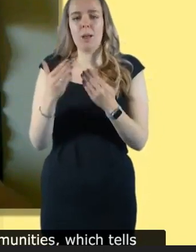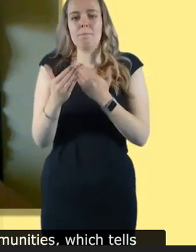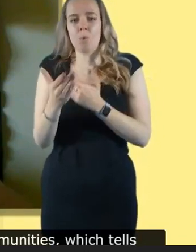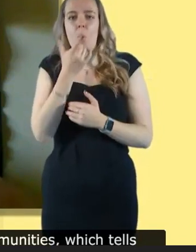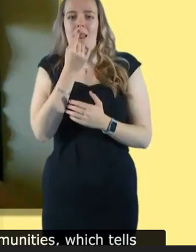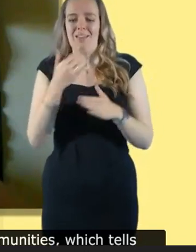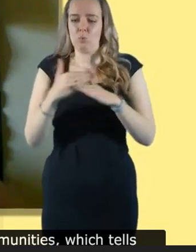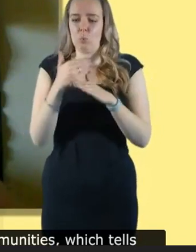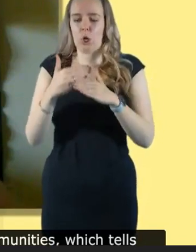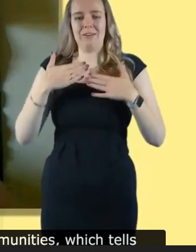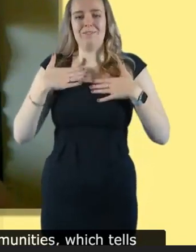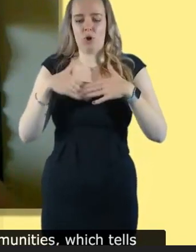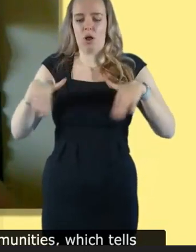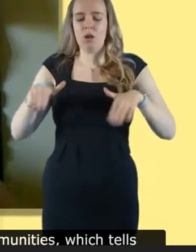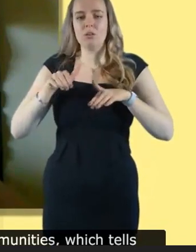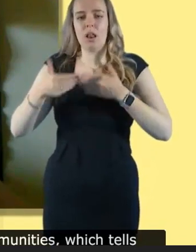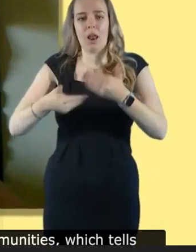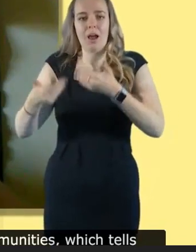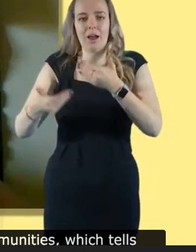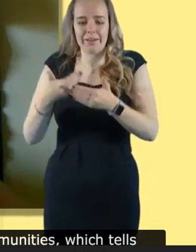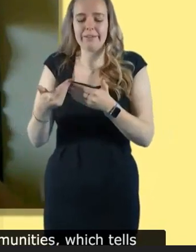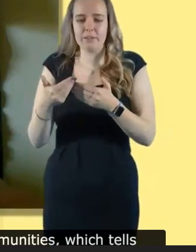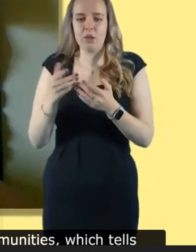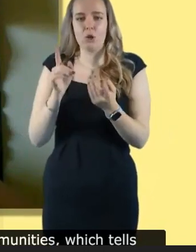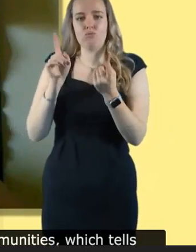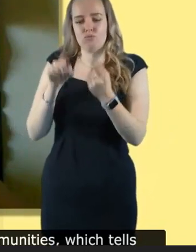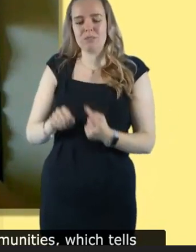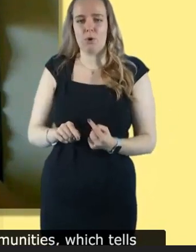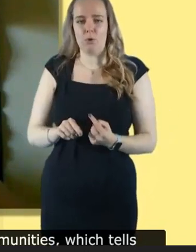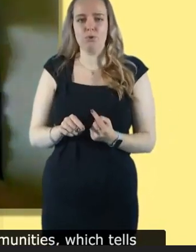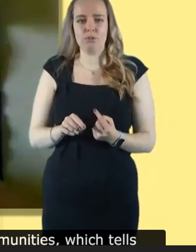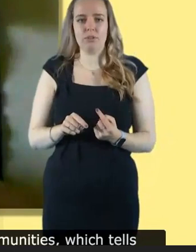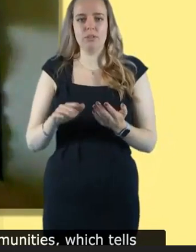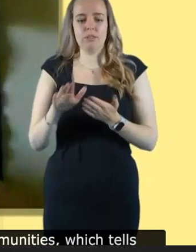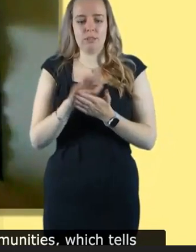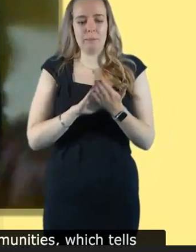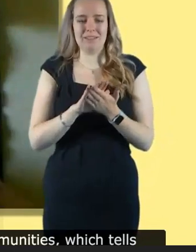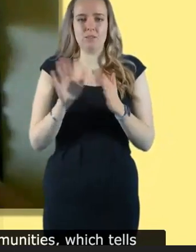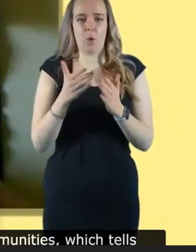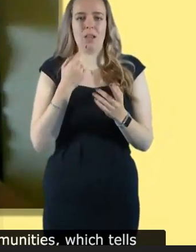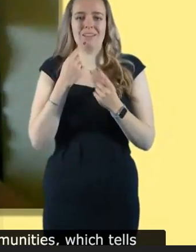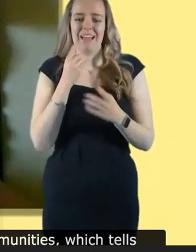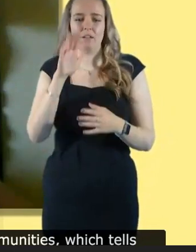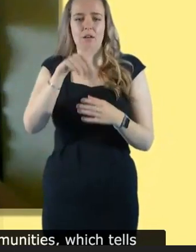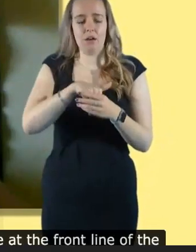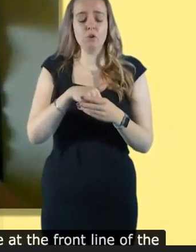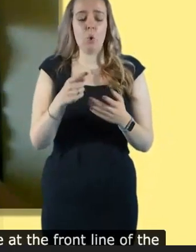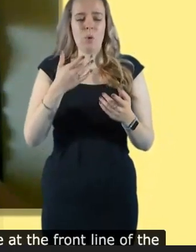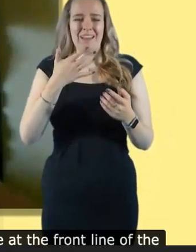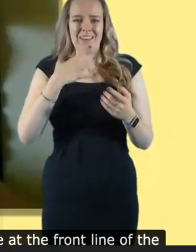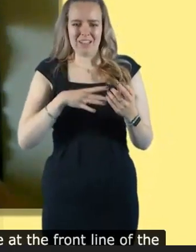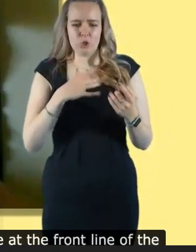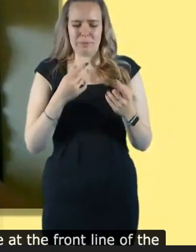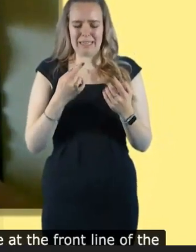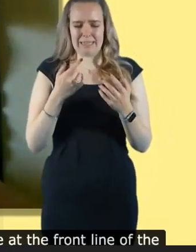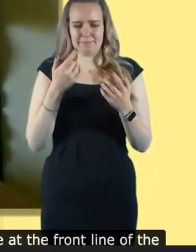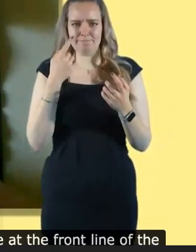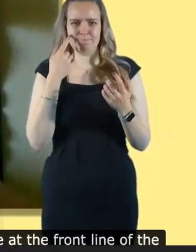line of the response, therefore more likely to be in the danger. So I think we need to be taking some measures to